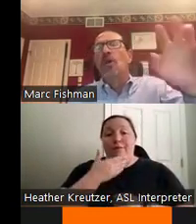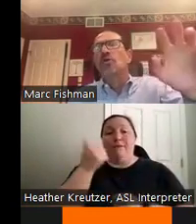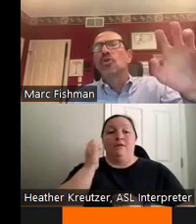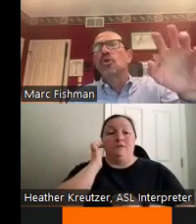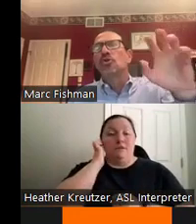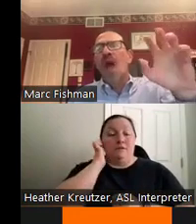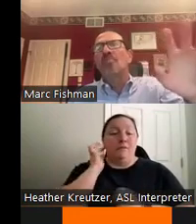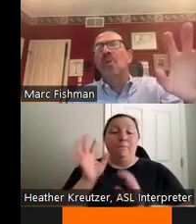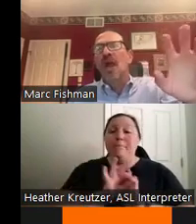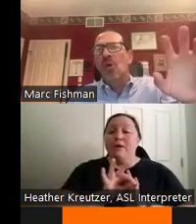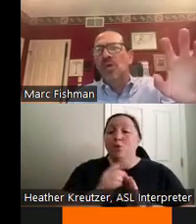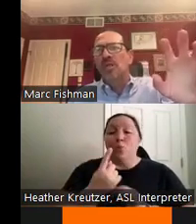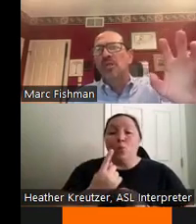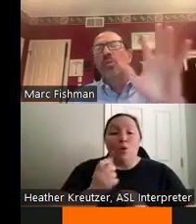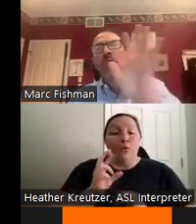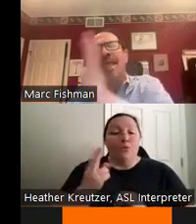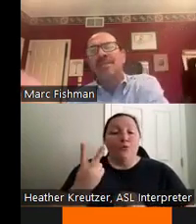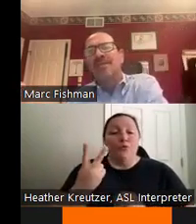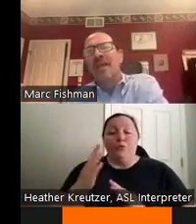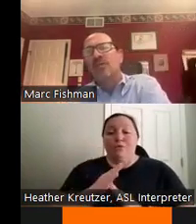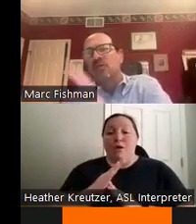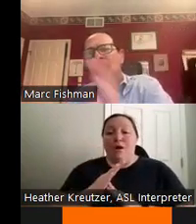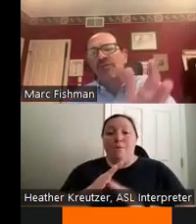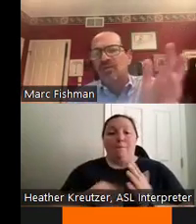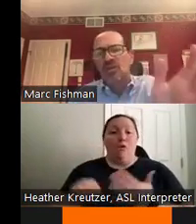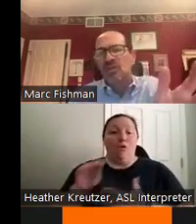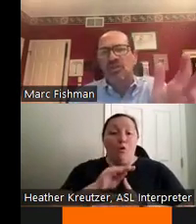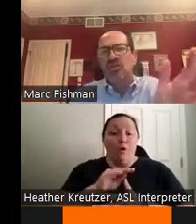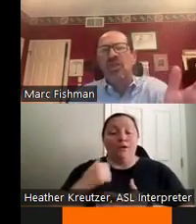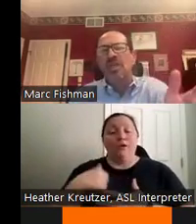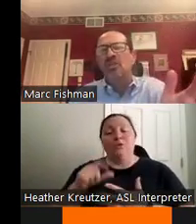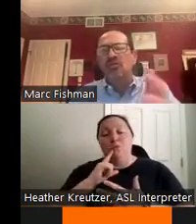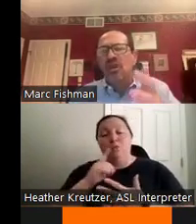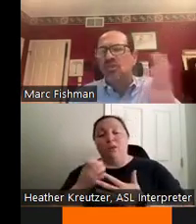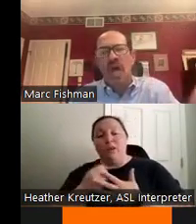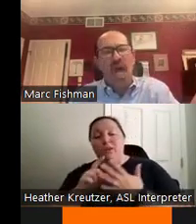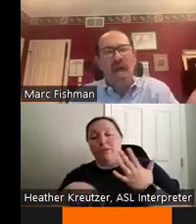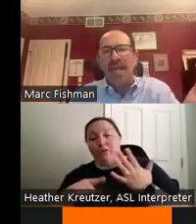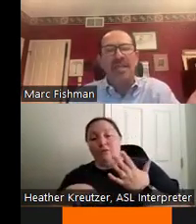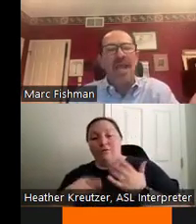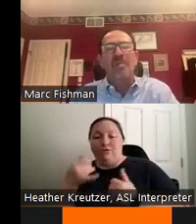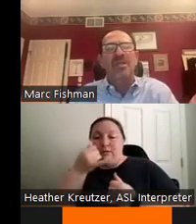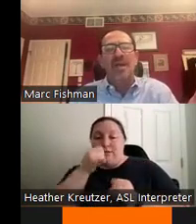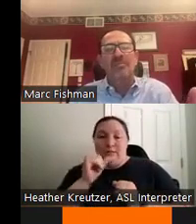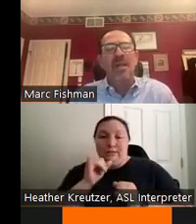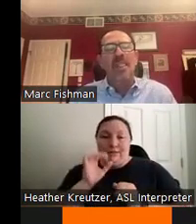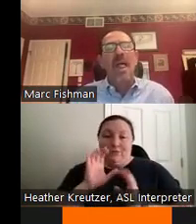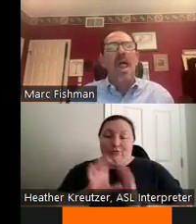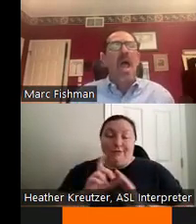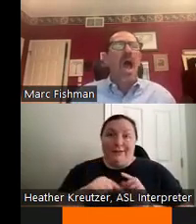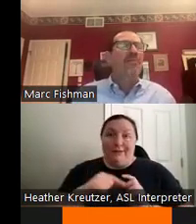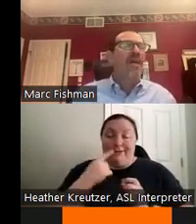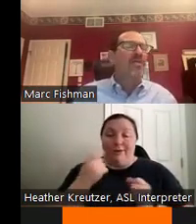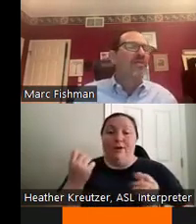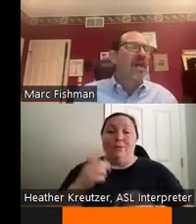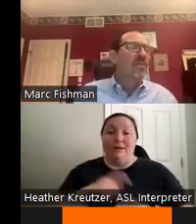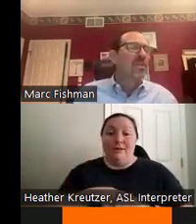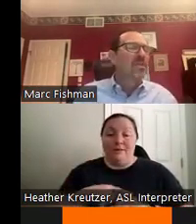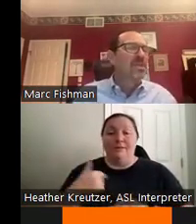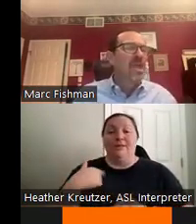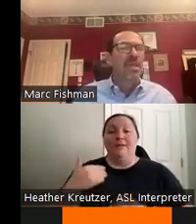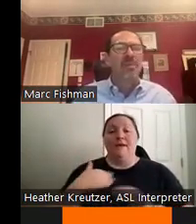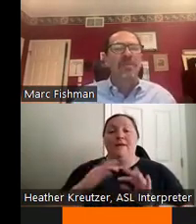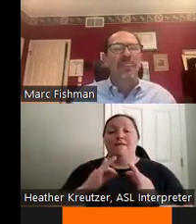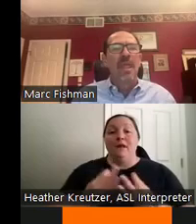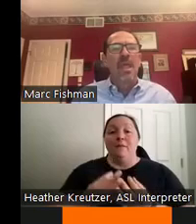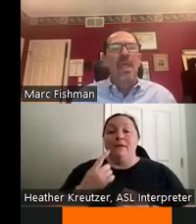Let's pick one or two top priorities. We'll get to the other stuff. And just as a silly illustration, I can't tell you how many times I've had the